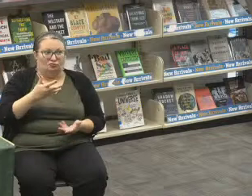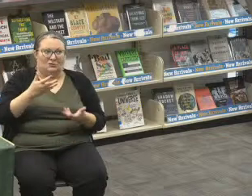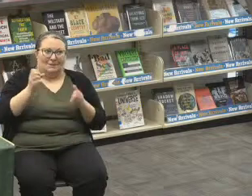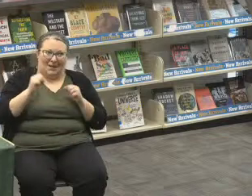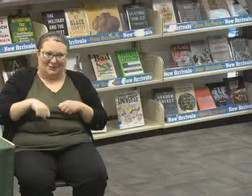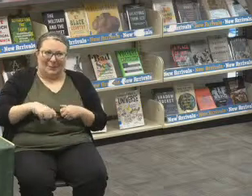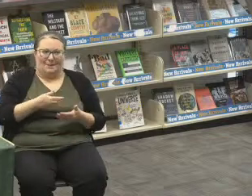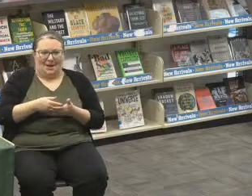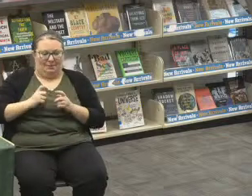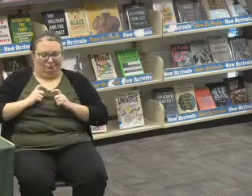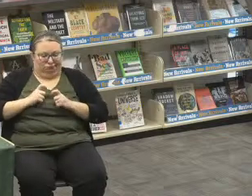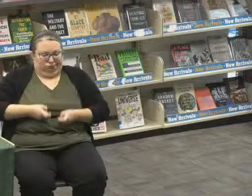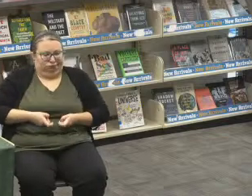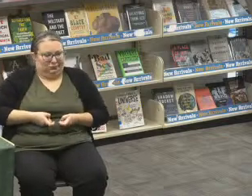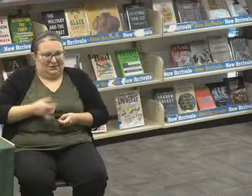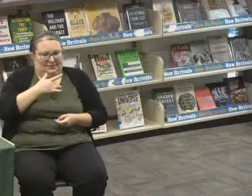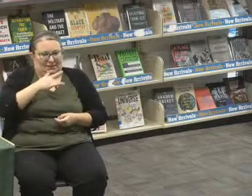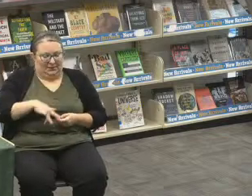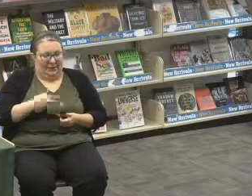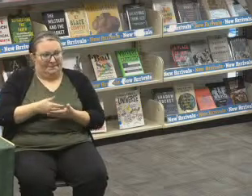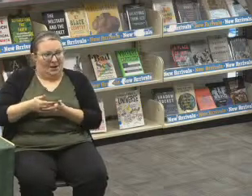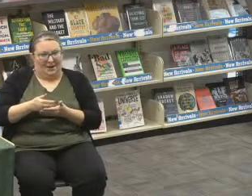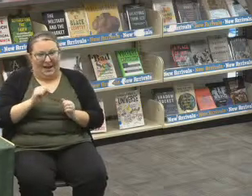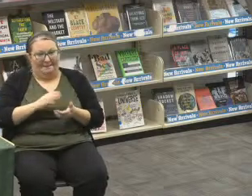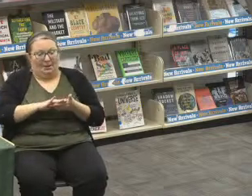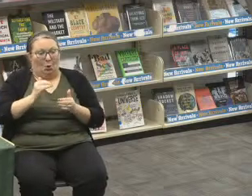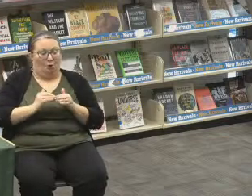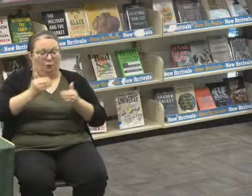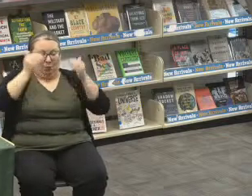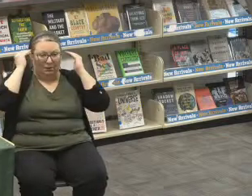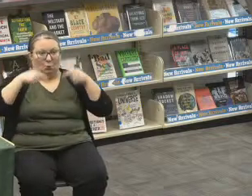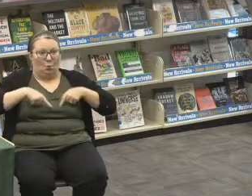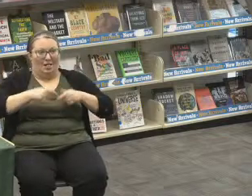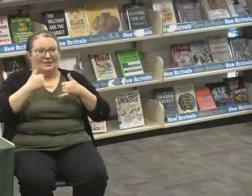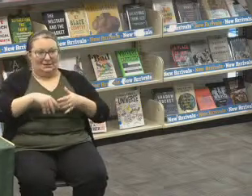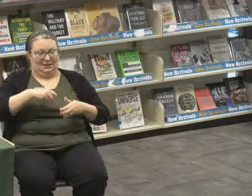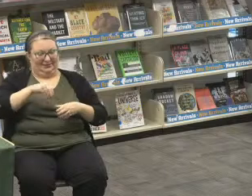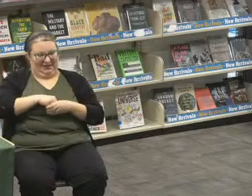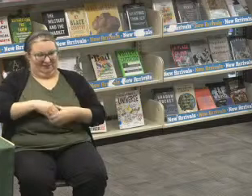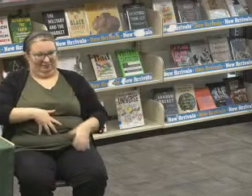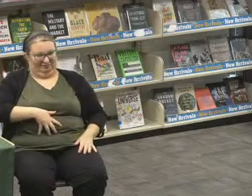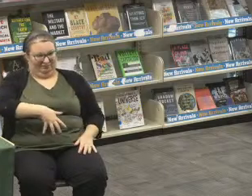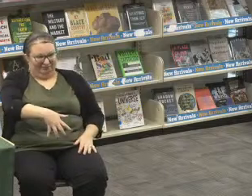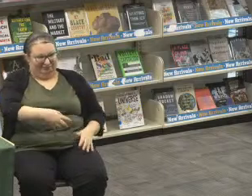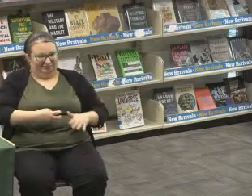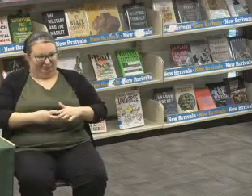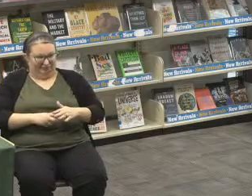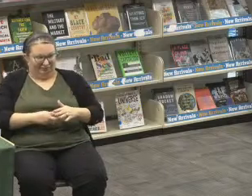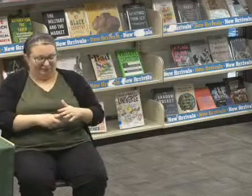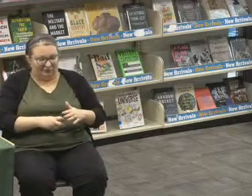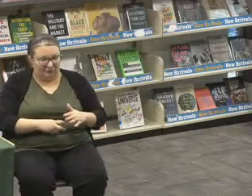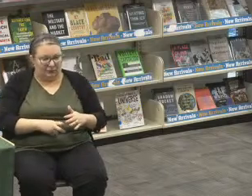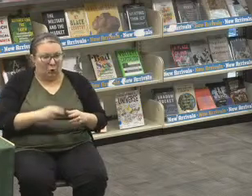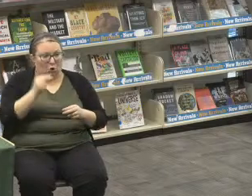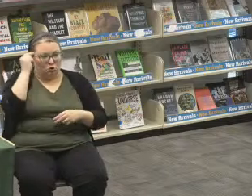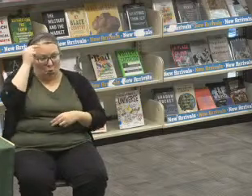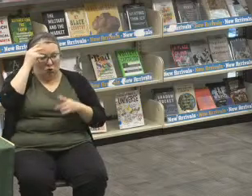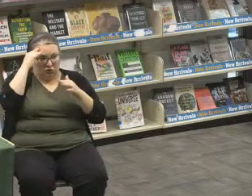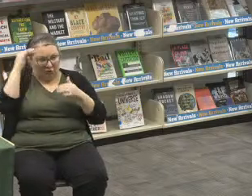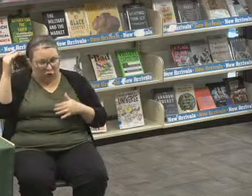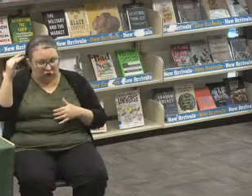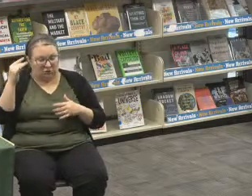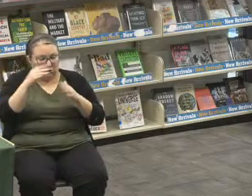is this baby even becoming overwhelmed prenatally? So you can kind of think of neurodivergence in general as